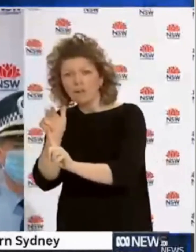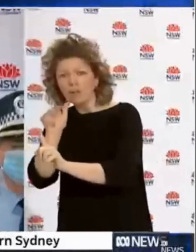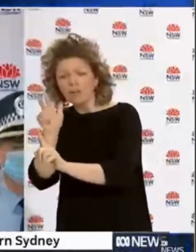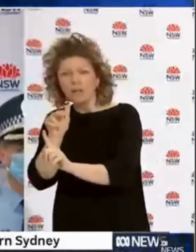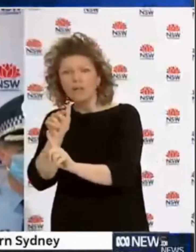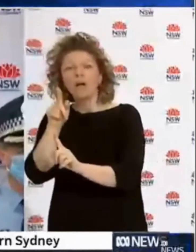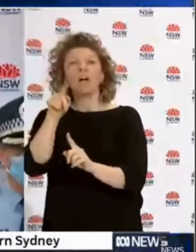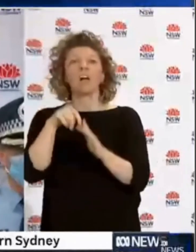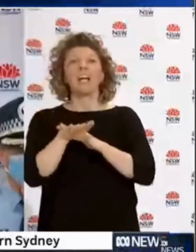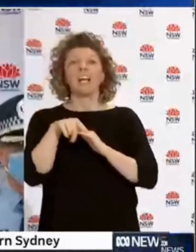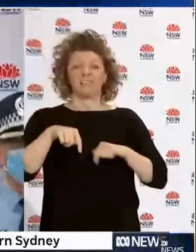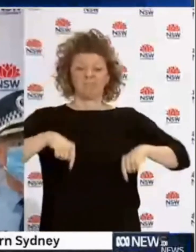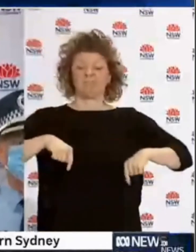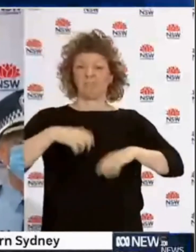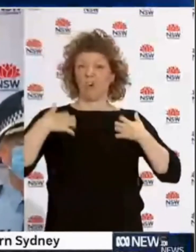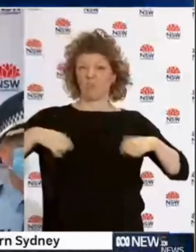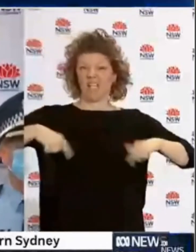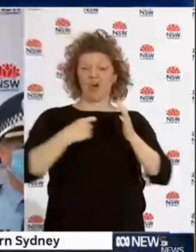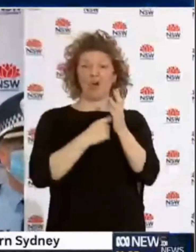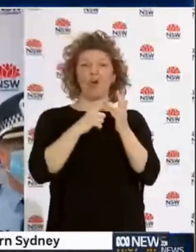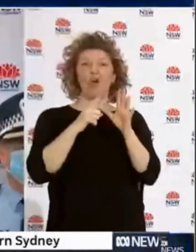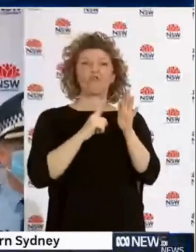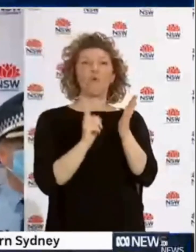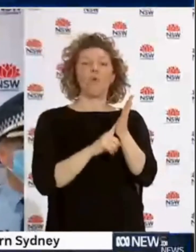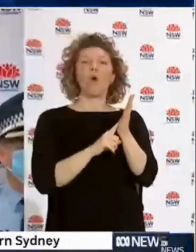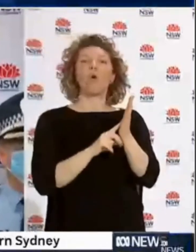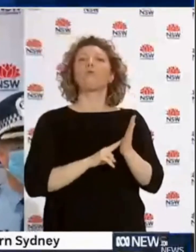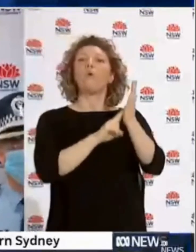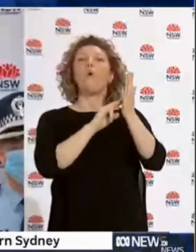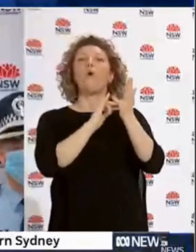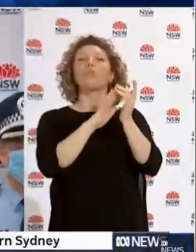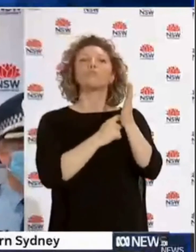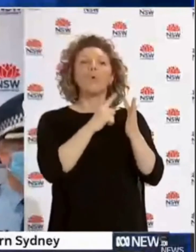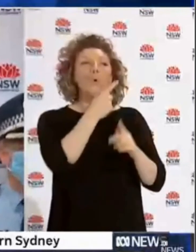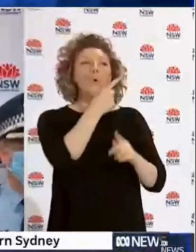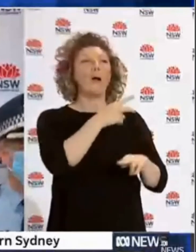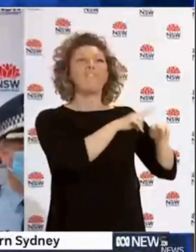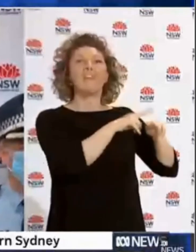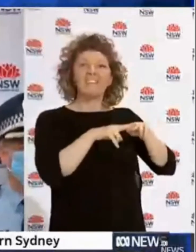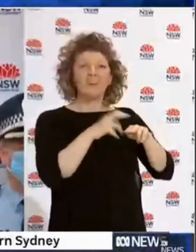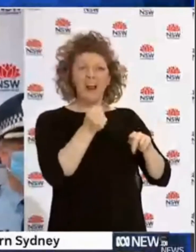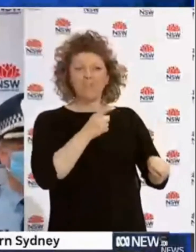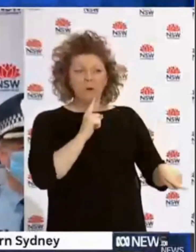Royal North Shore a couple of weeks ago, we had nearly 200 staff taken offline. Fairfield, there were 100 staff.